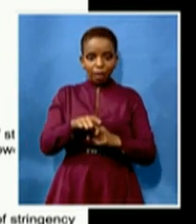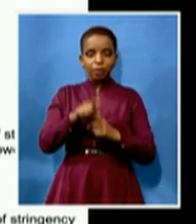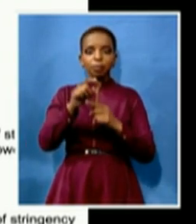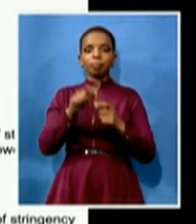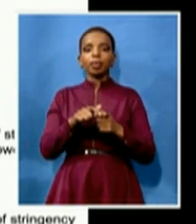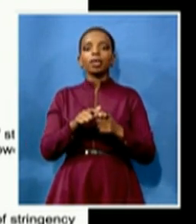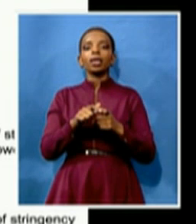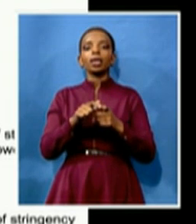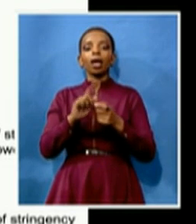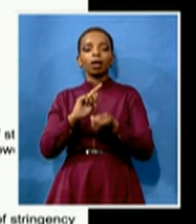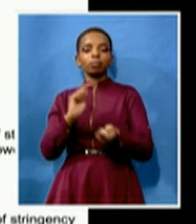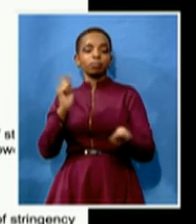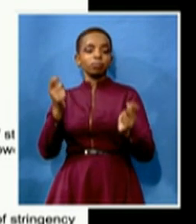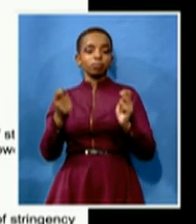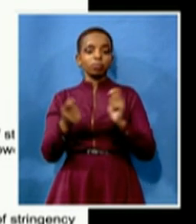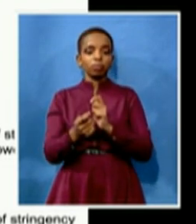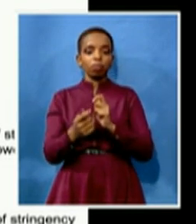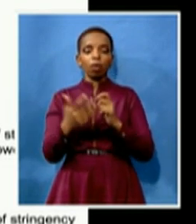of the